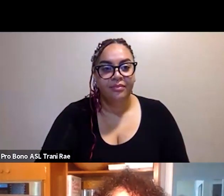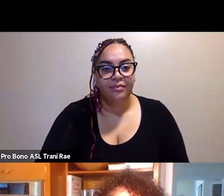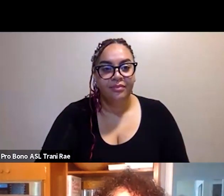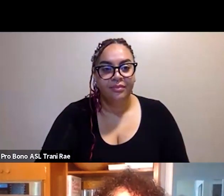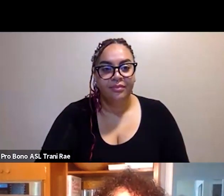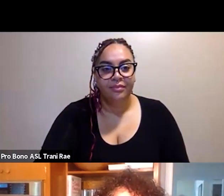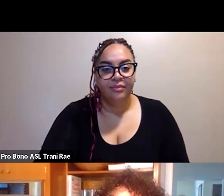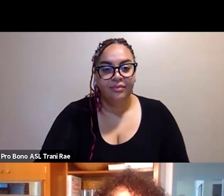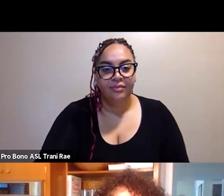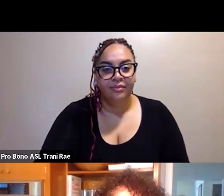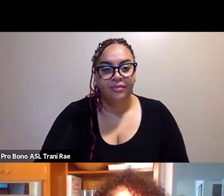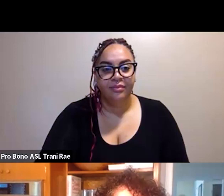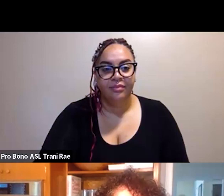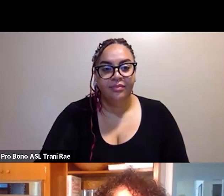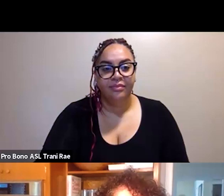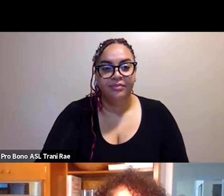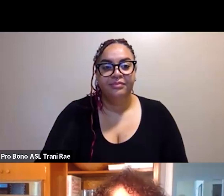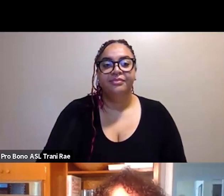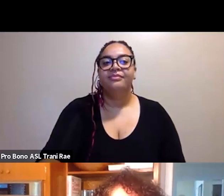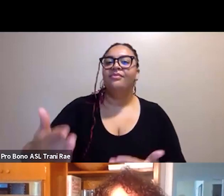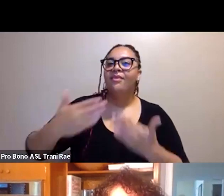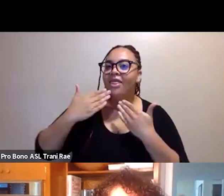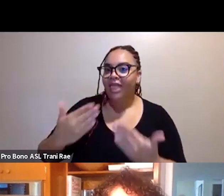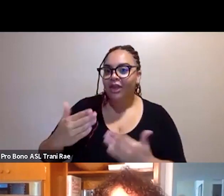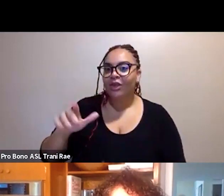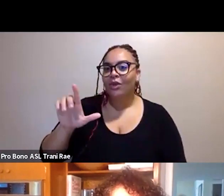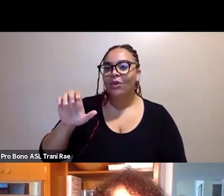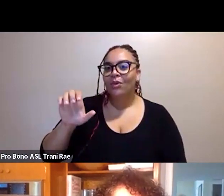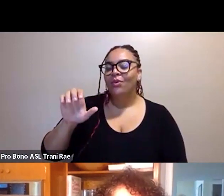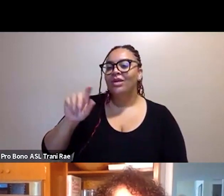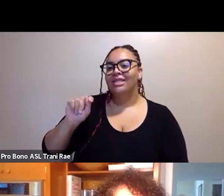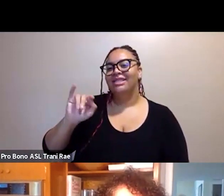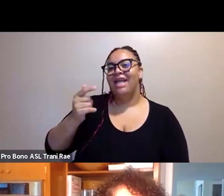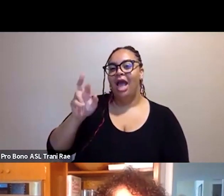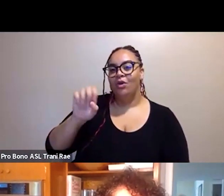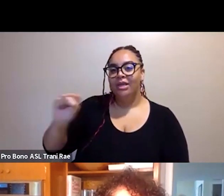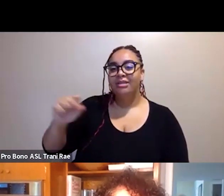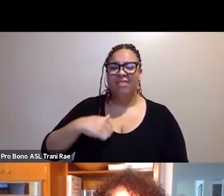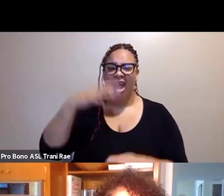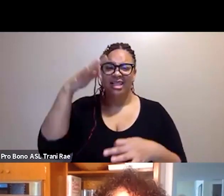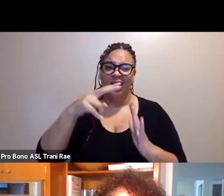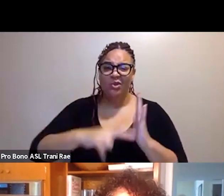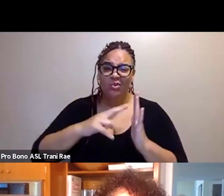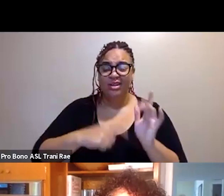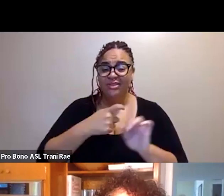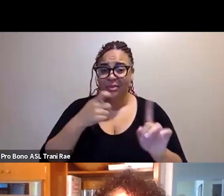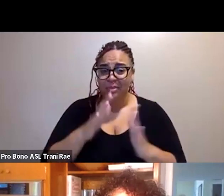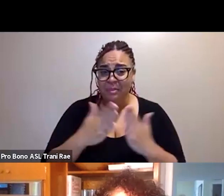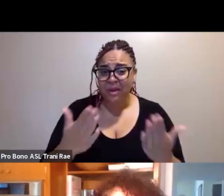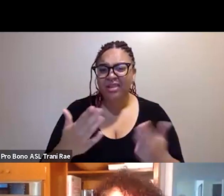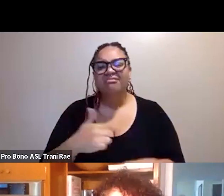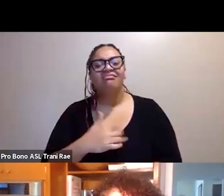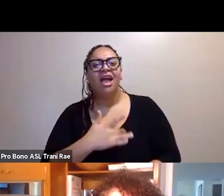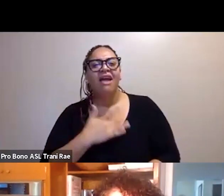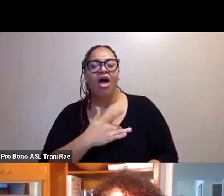Thank you so much, Tigress. I decided to read right from the books. I don't know, I felt the